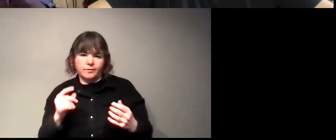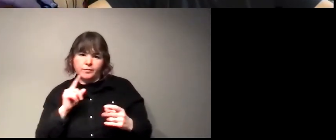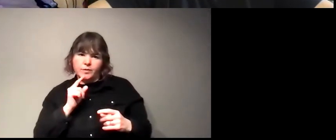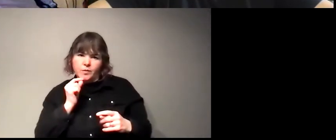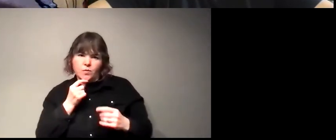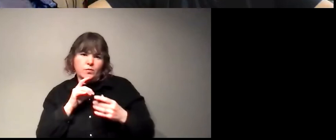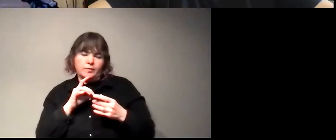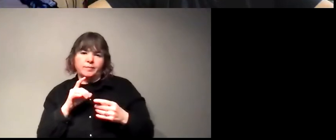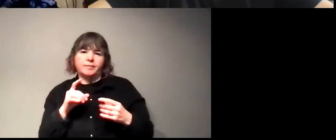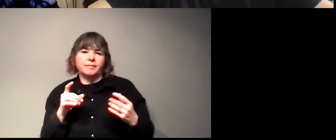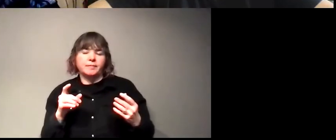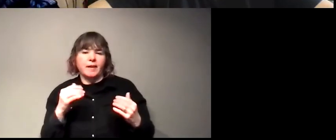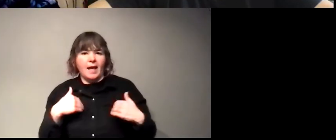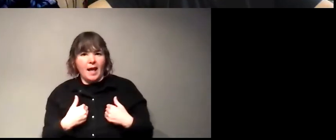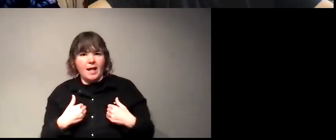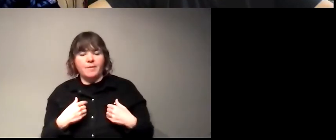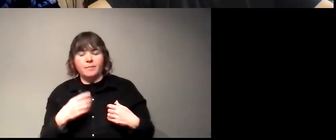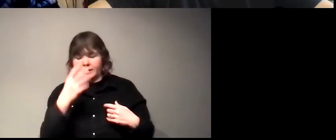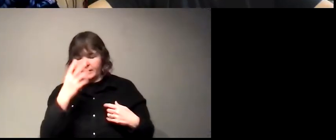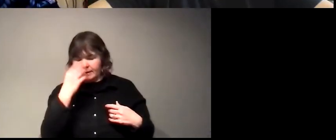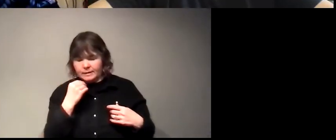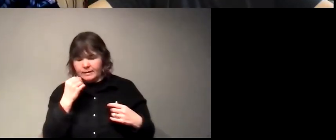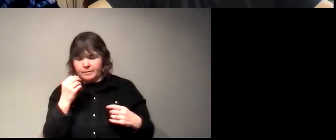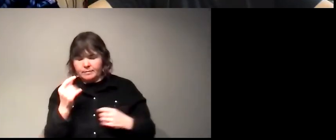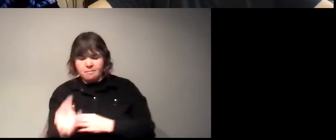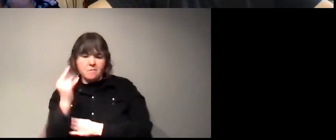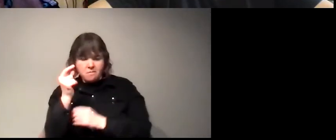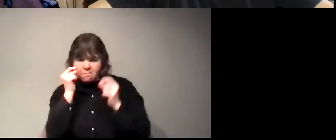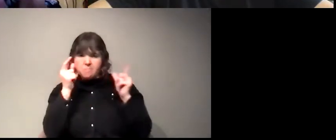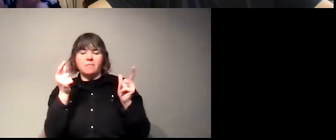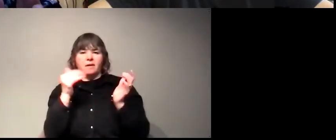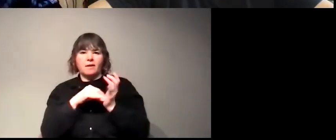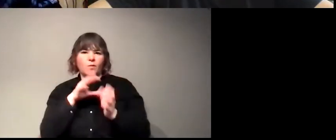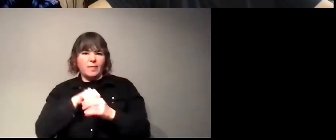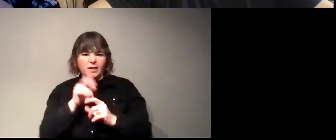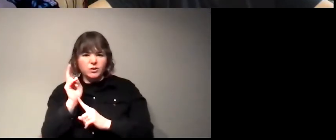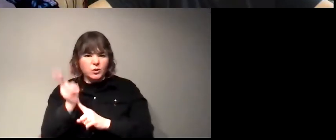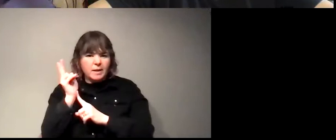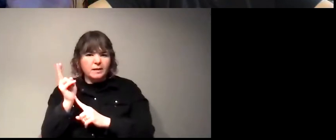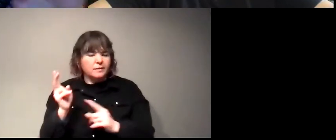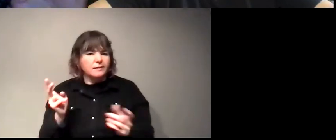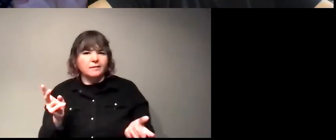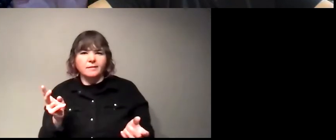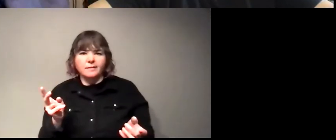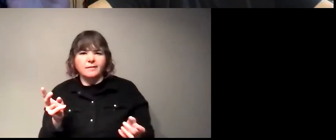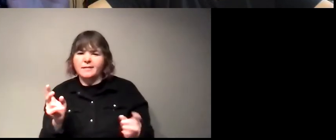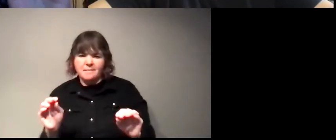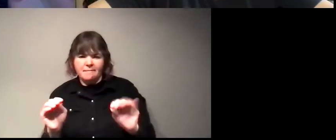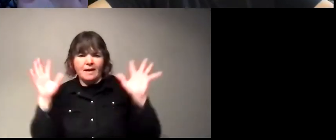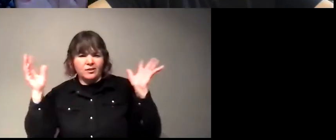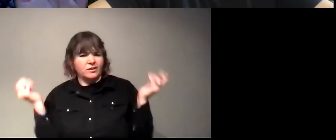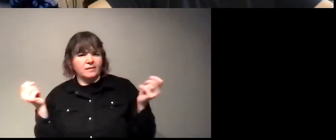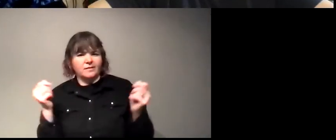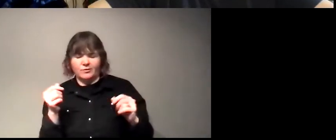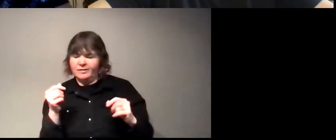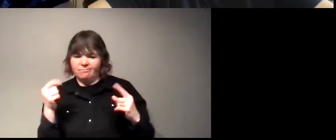about it is that this animal will go from basically being asleep to immediately being within like 2 minutes. It's like magic. It is one of the